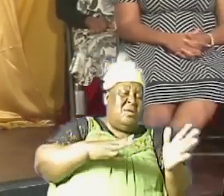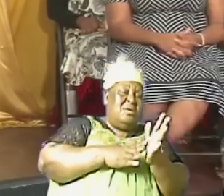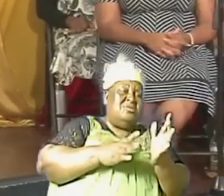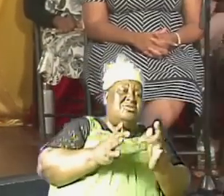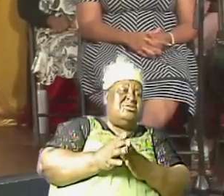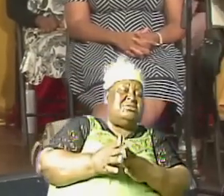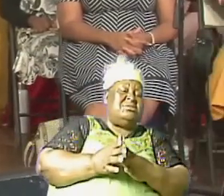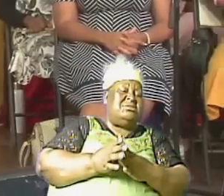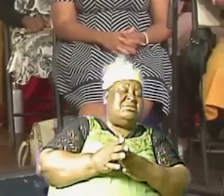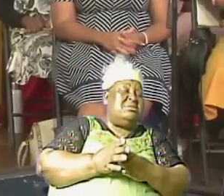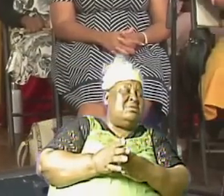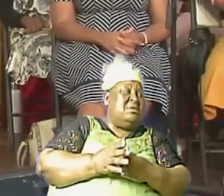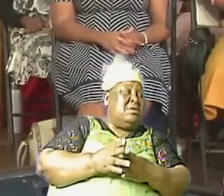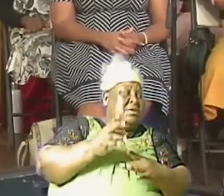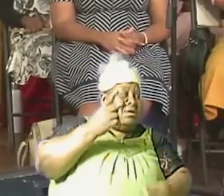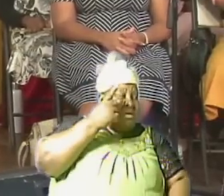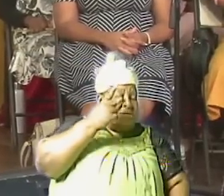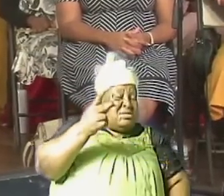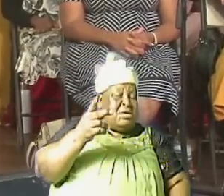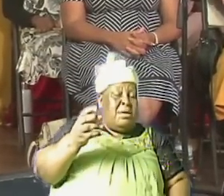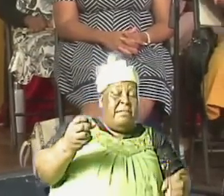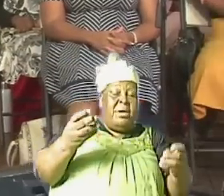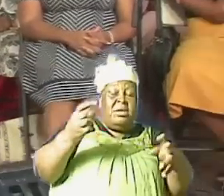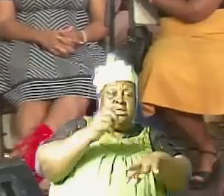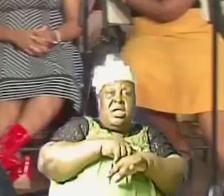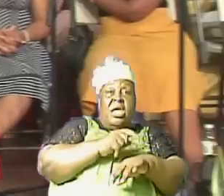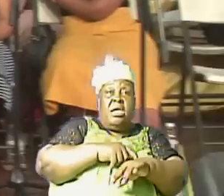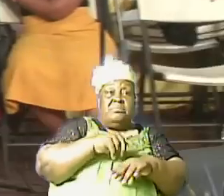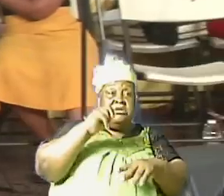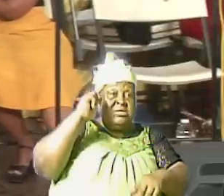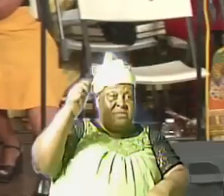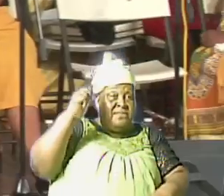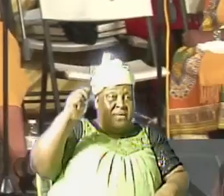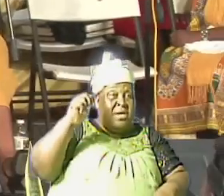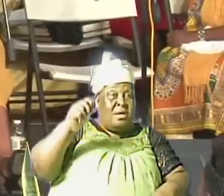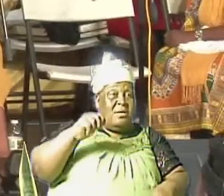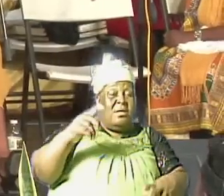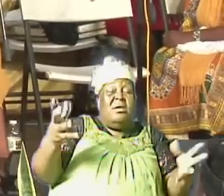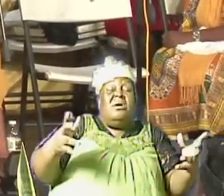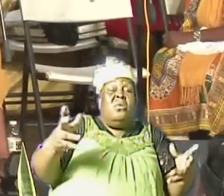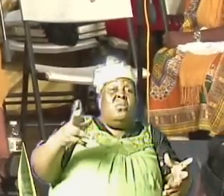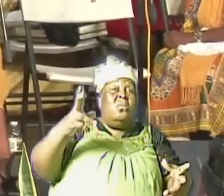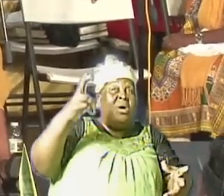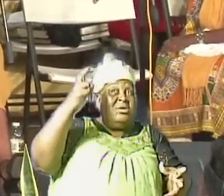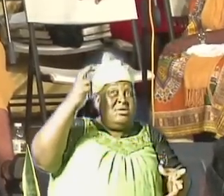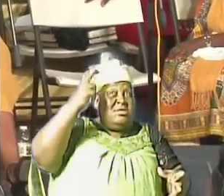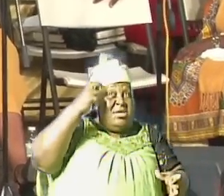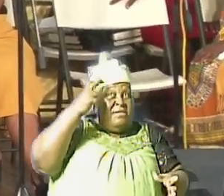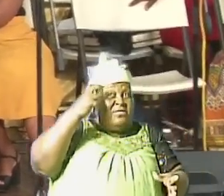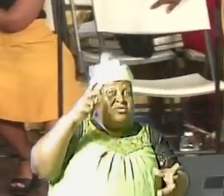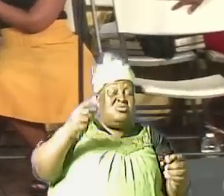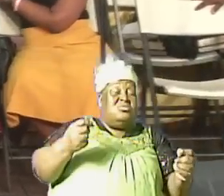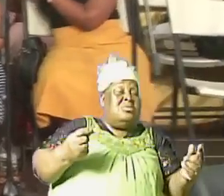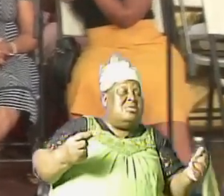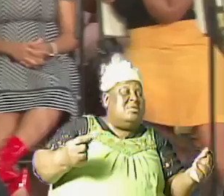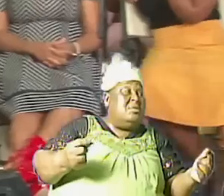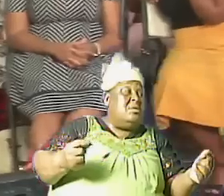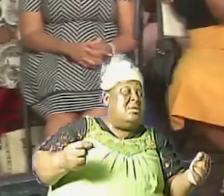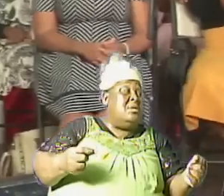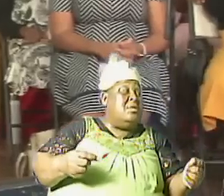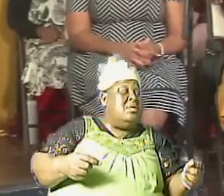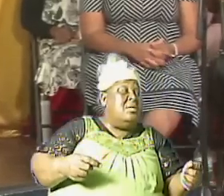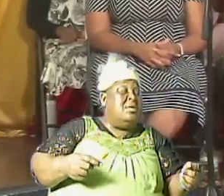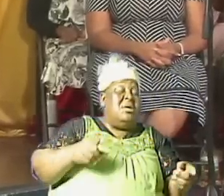Lord God Almighty. You see, we often testify about what the devil is doing. Lord God